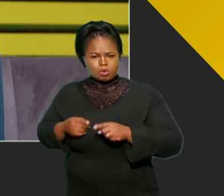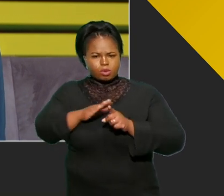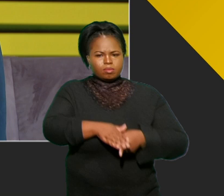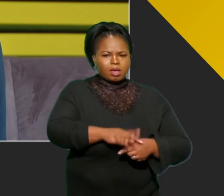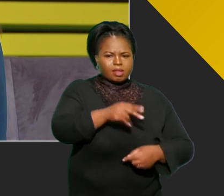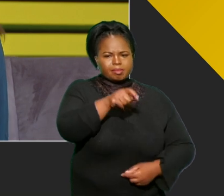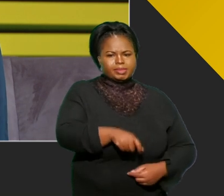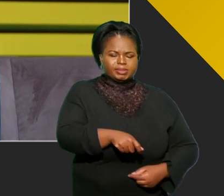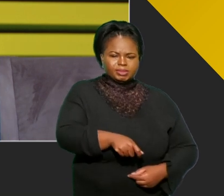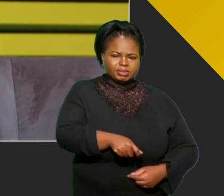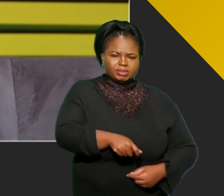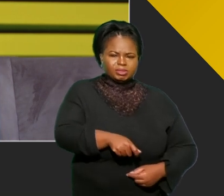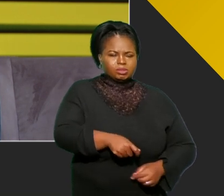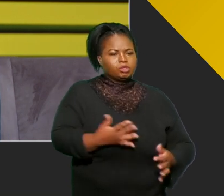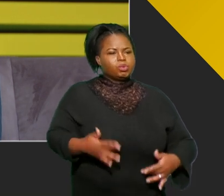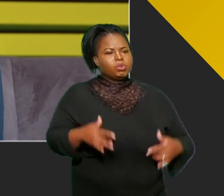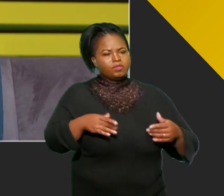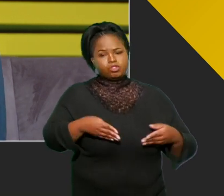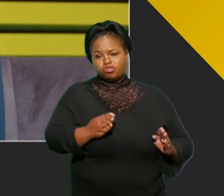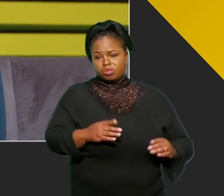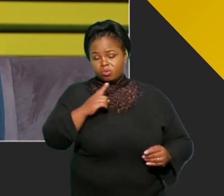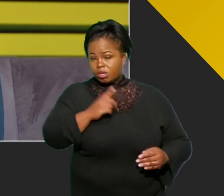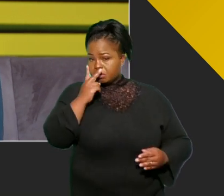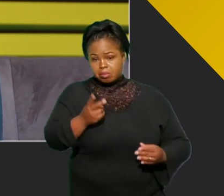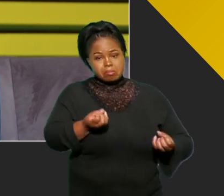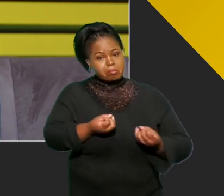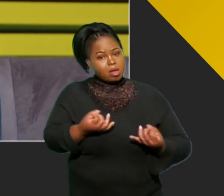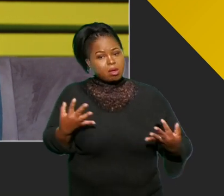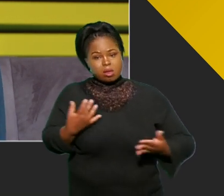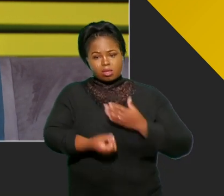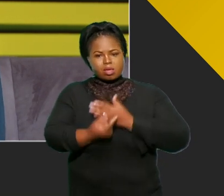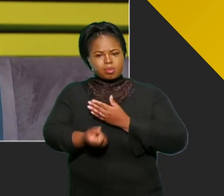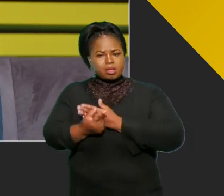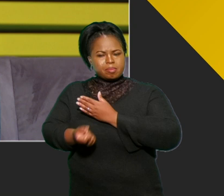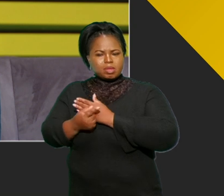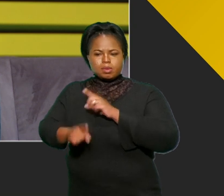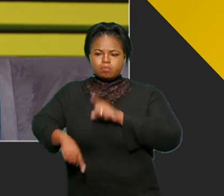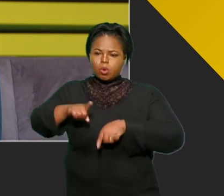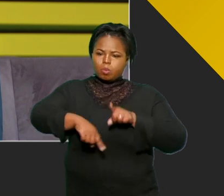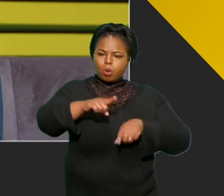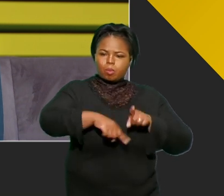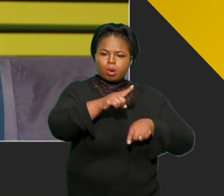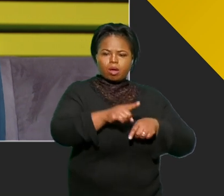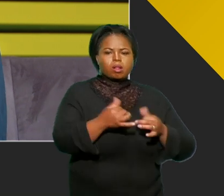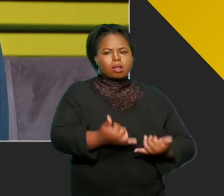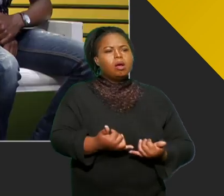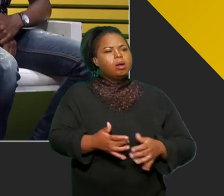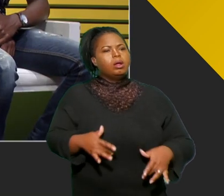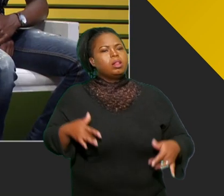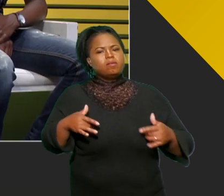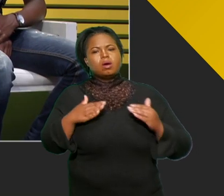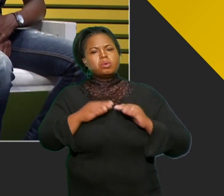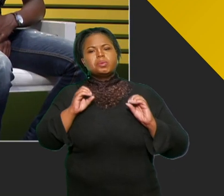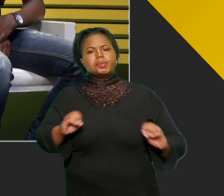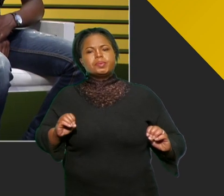not ending up in the streets, which is what we're seeing. We're seeing a new breed of evictees being created. In the video that